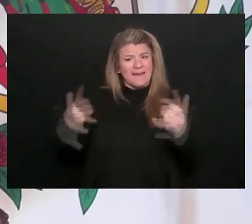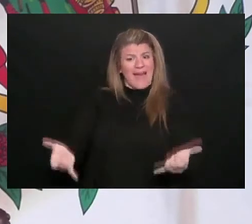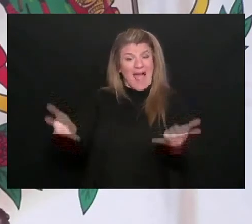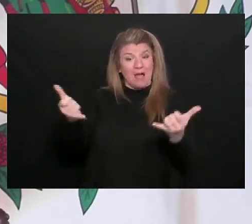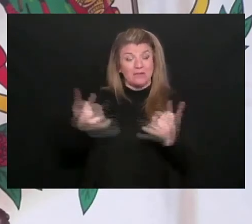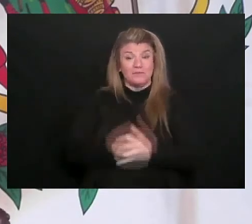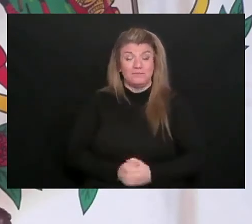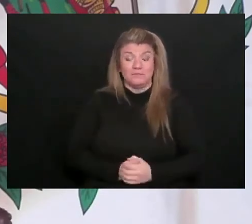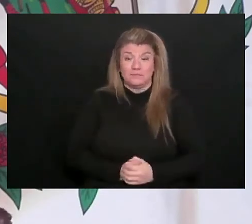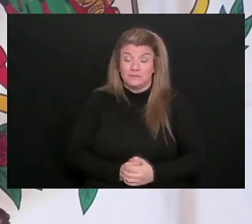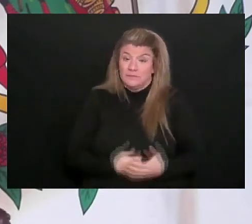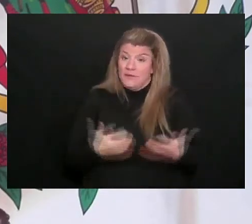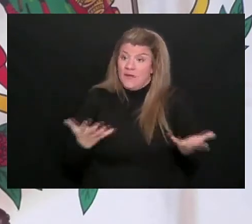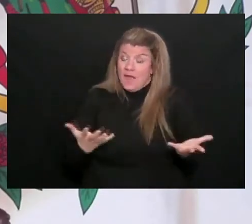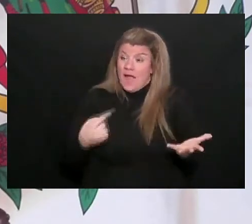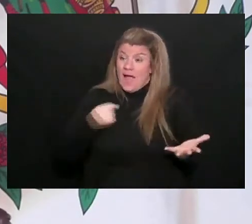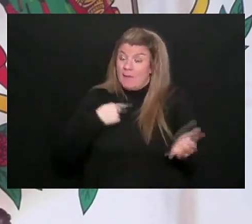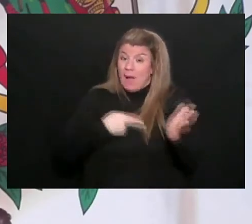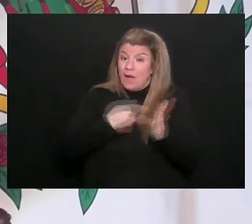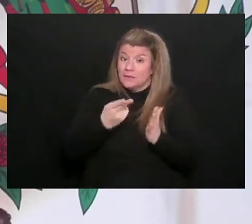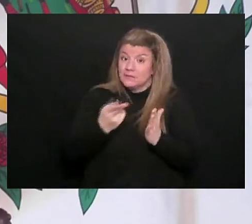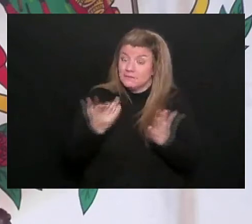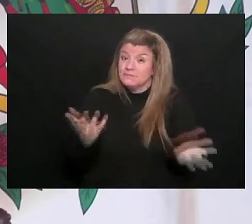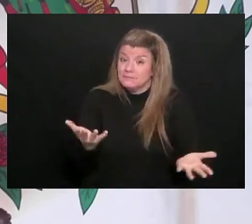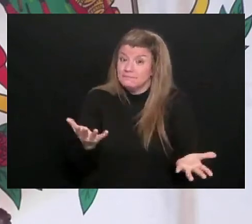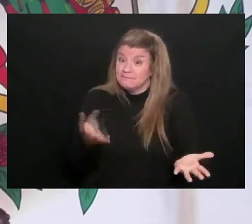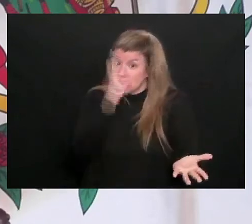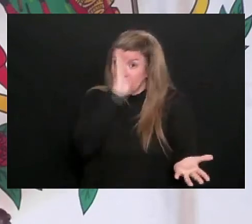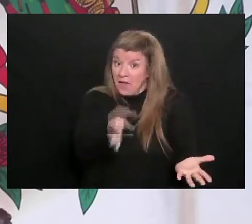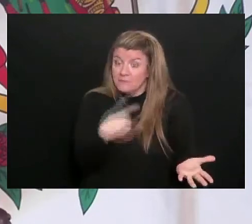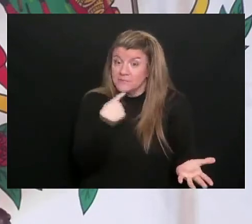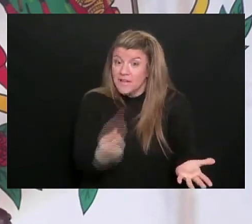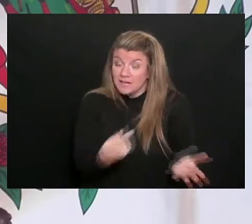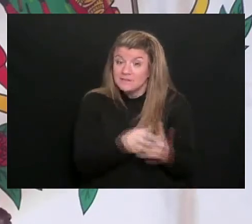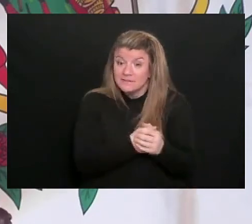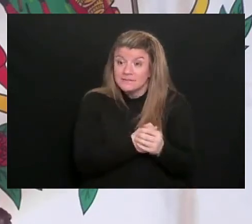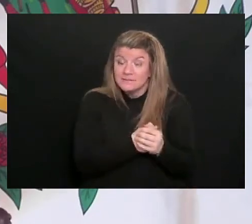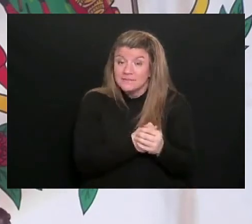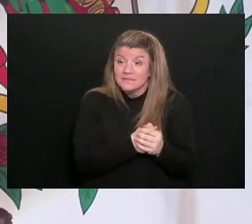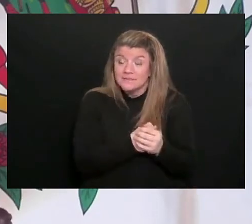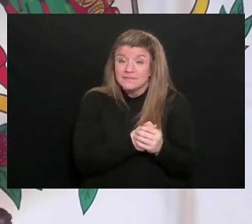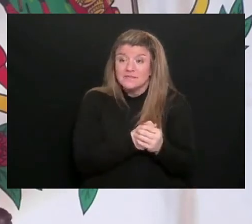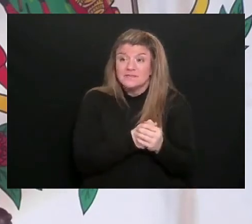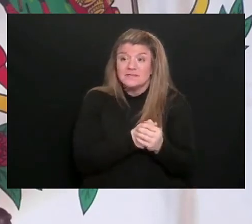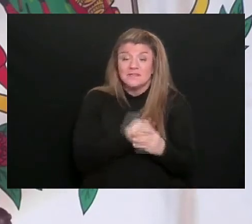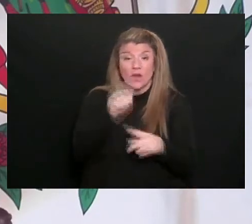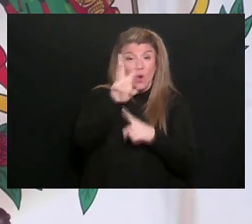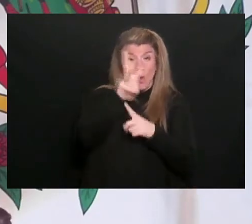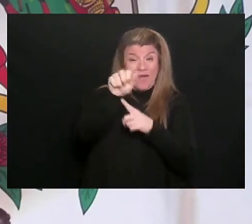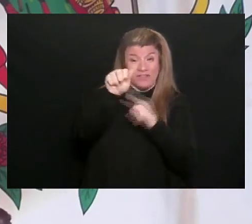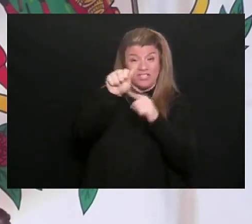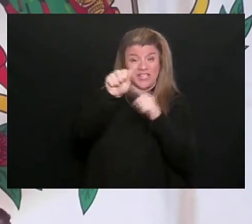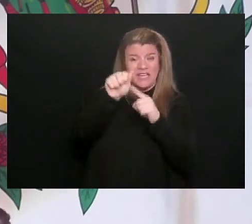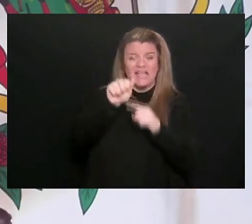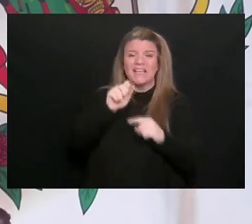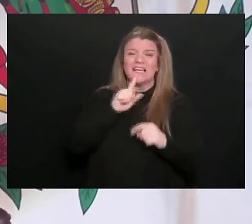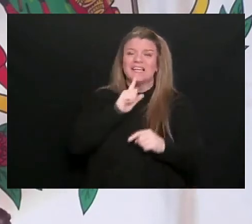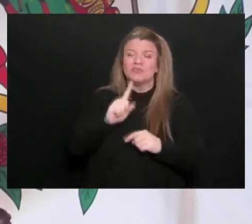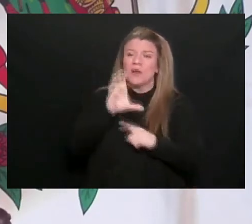me to be brutally honest, it's just this. West Virginia is a very, very, very conservative